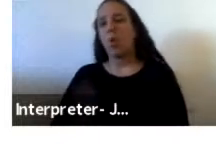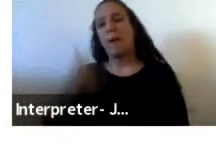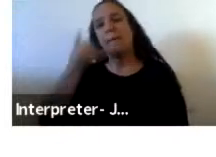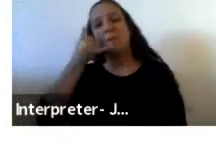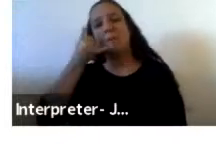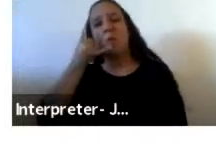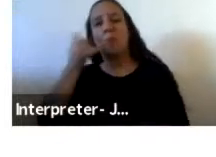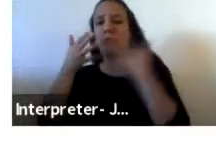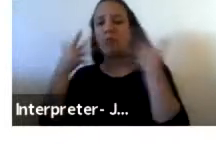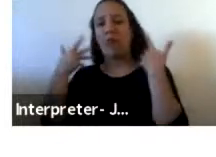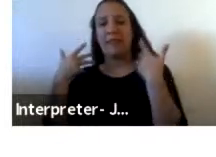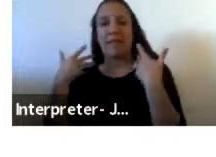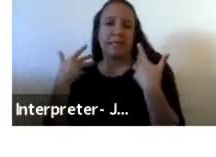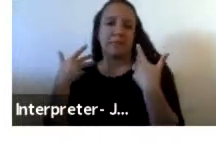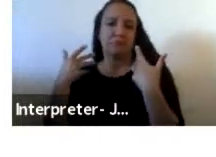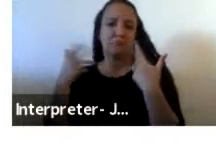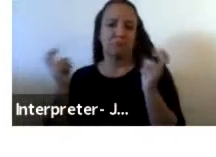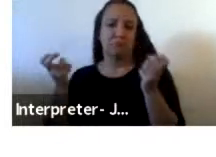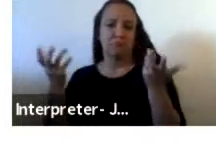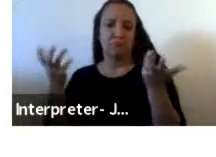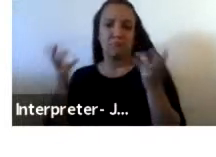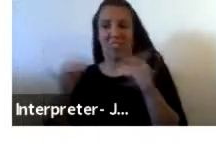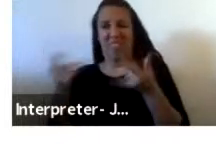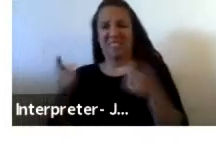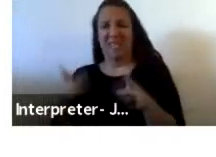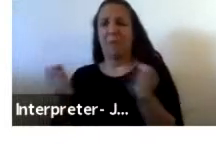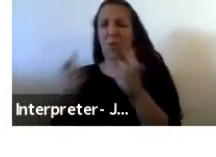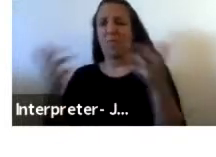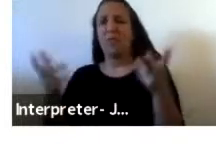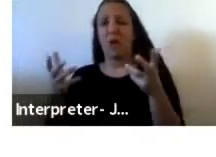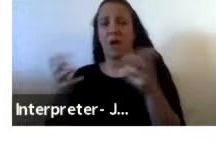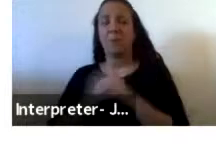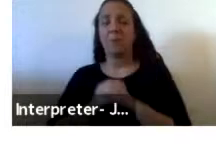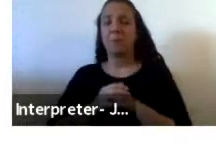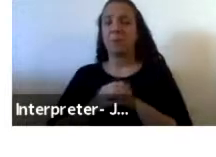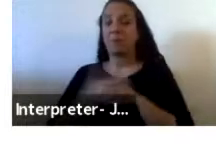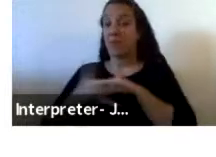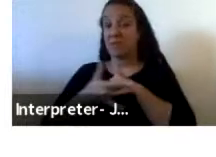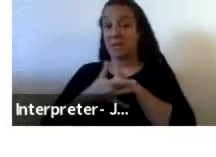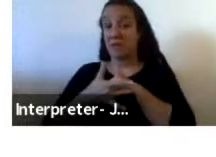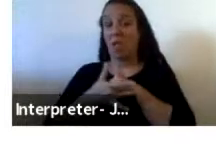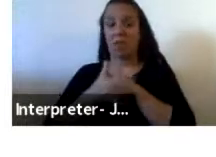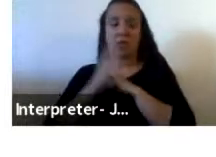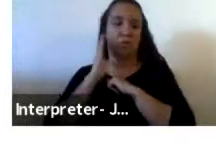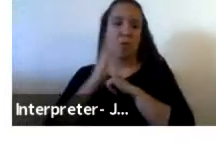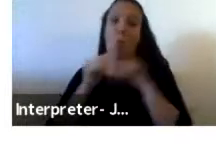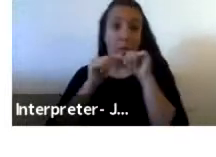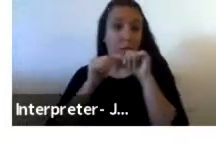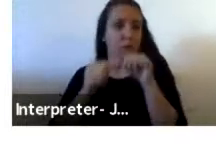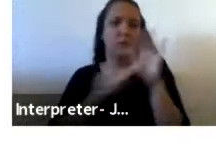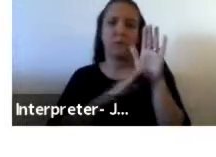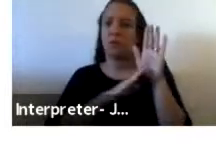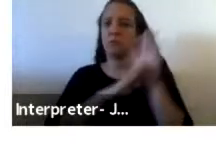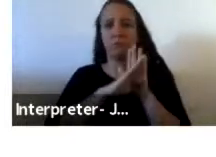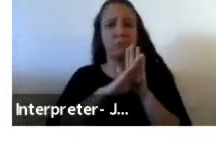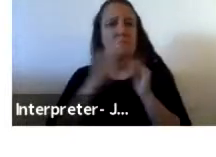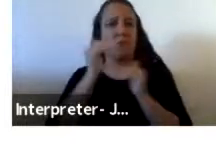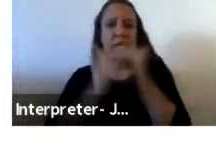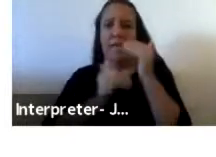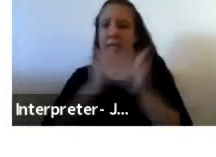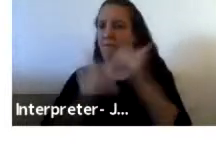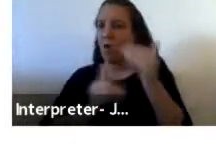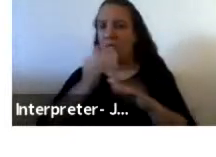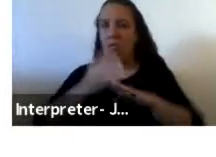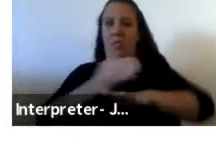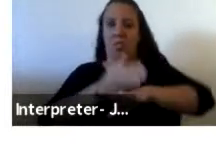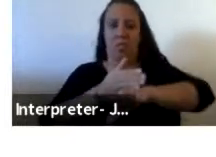that's one of the main things that I think that what's happening with a lot of business technology is just going to continue to evolve. It's going to get better and better